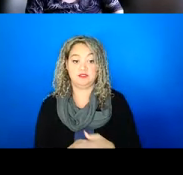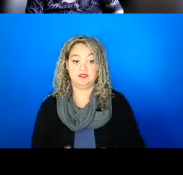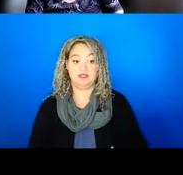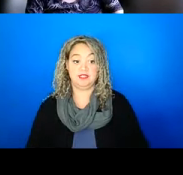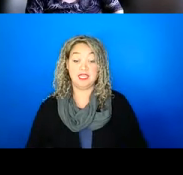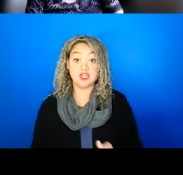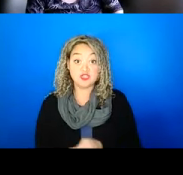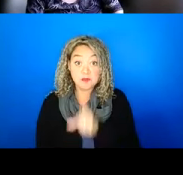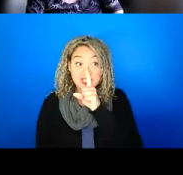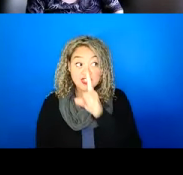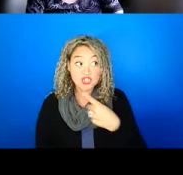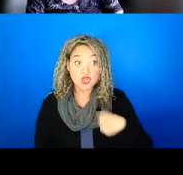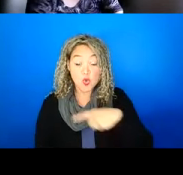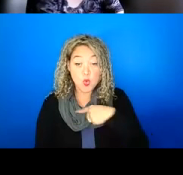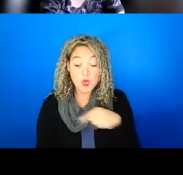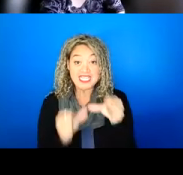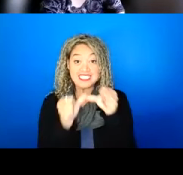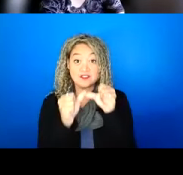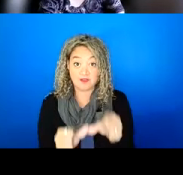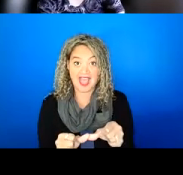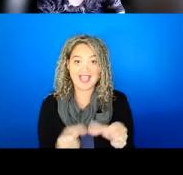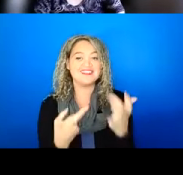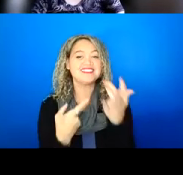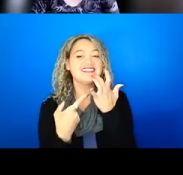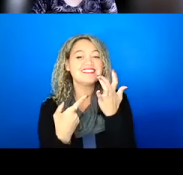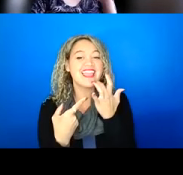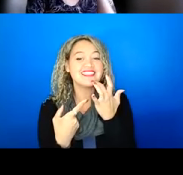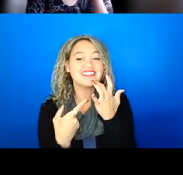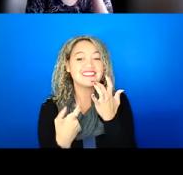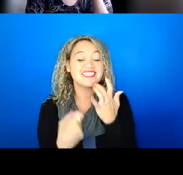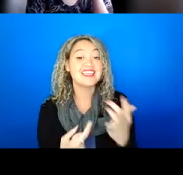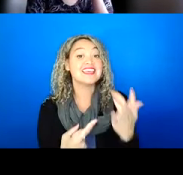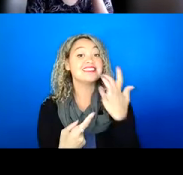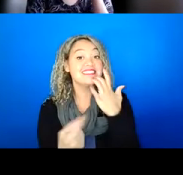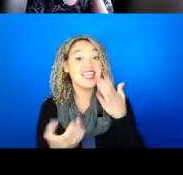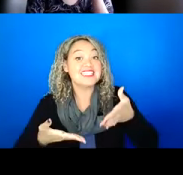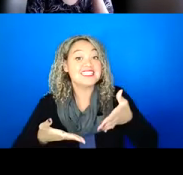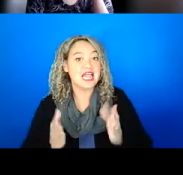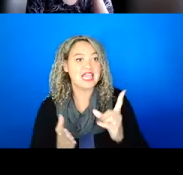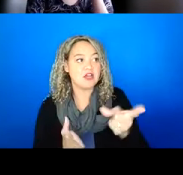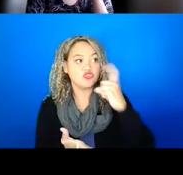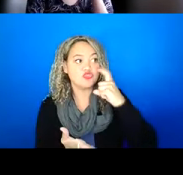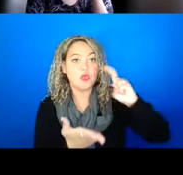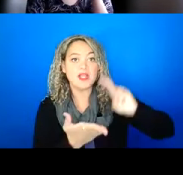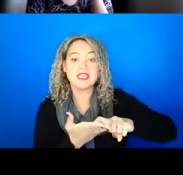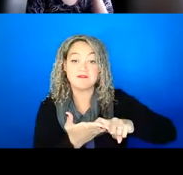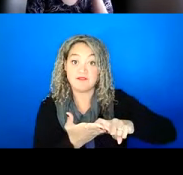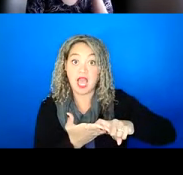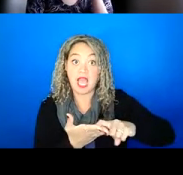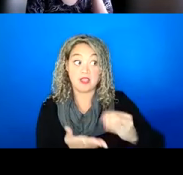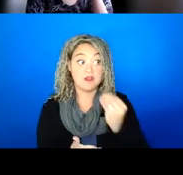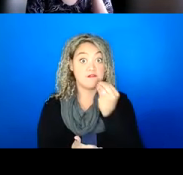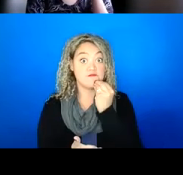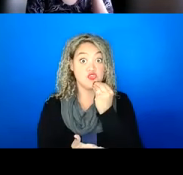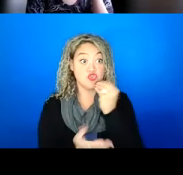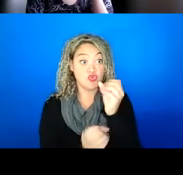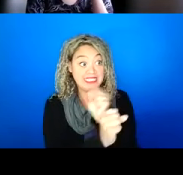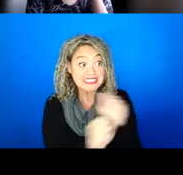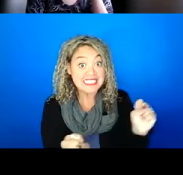ensures survival with food is taste, because taste allows us to identify whether a food is safe